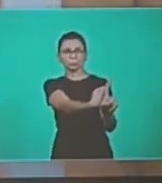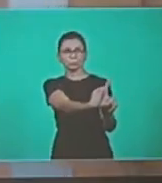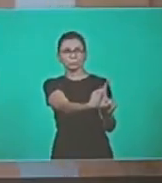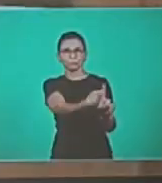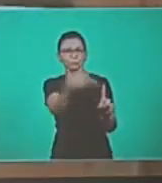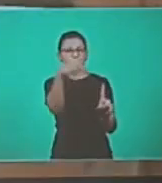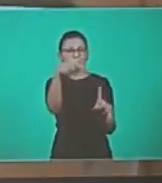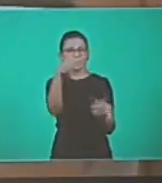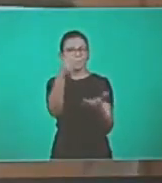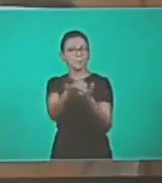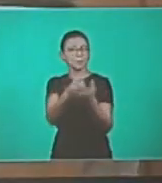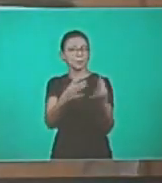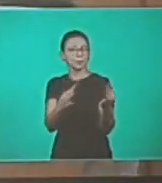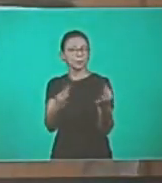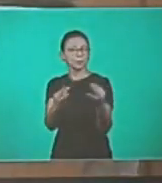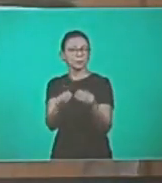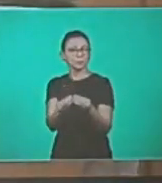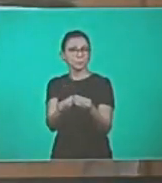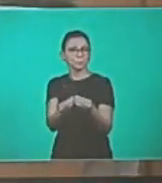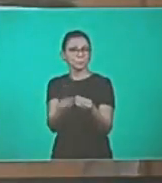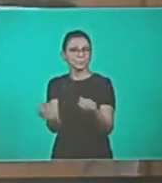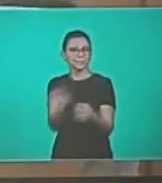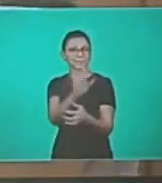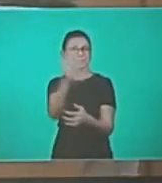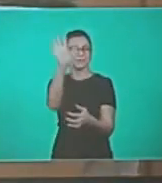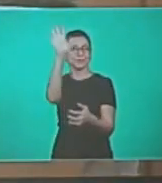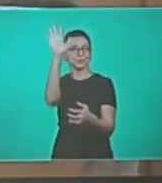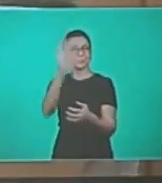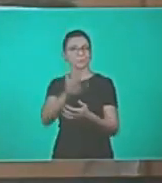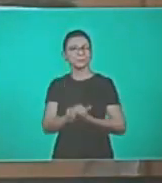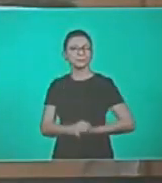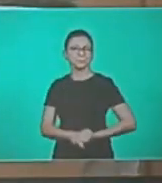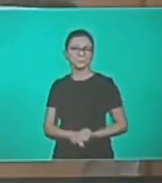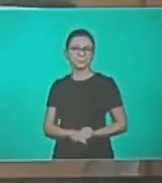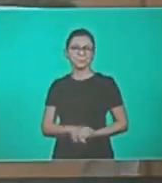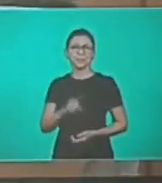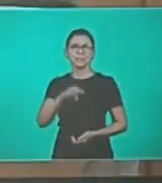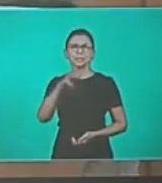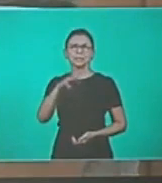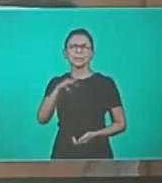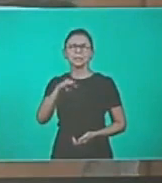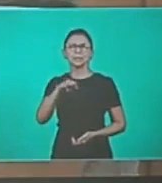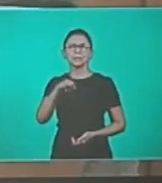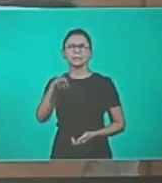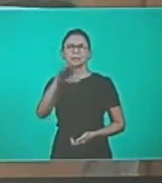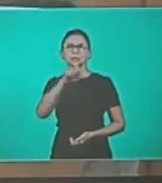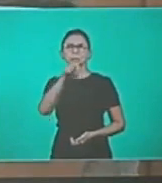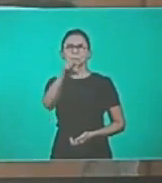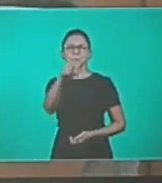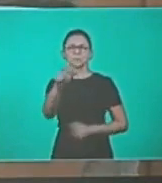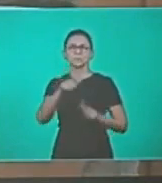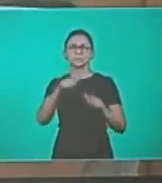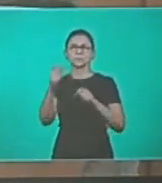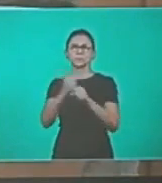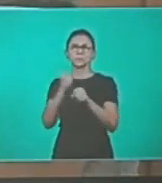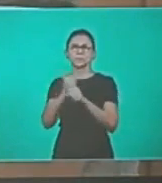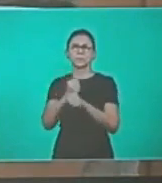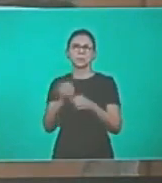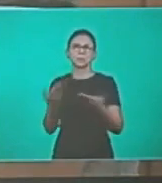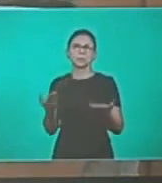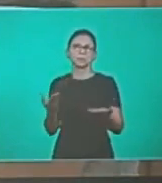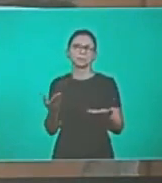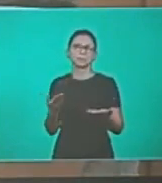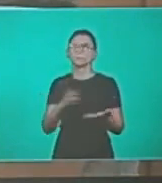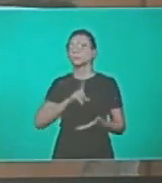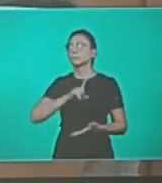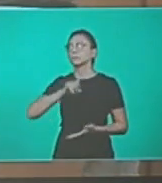righteousness in ourselves. Whoever called us to work in the vineyard was him. Everything belongs to Him. He do whatever